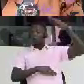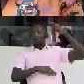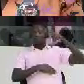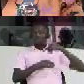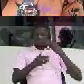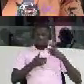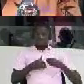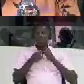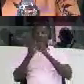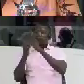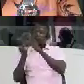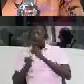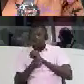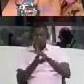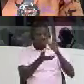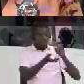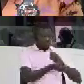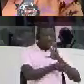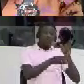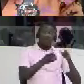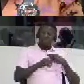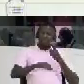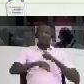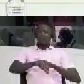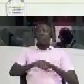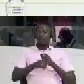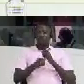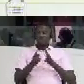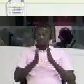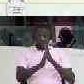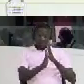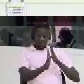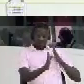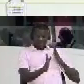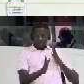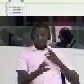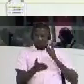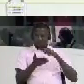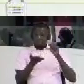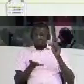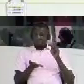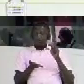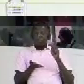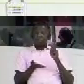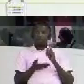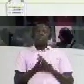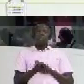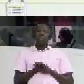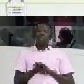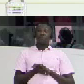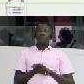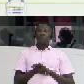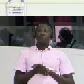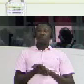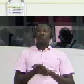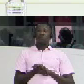be disseminated during that parade. Is that correct? wax ngay tamit ne lu uute pour gis ne ku ci nekk ñëw na ci waxtu bi mu war a ñëwee ak